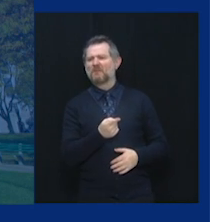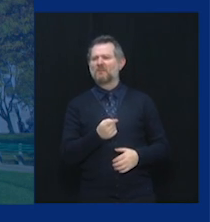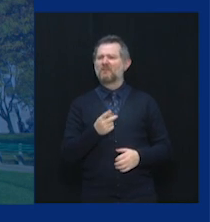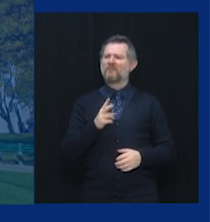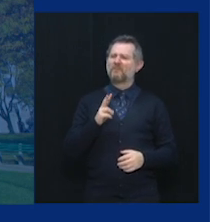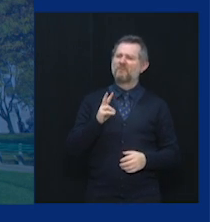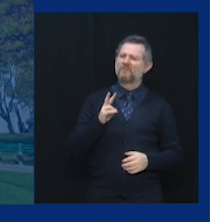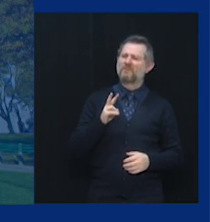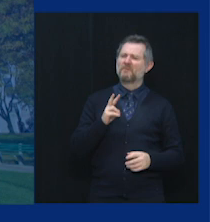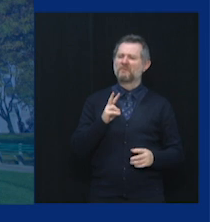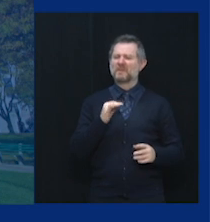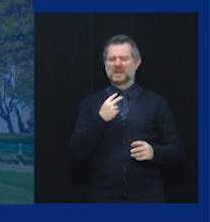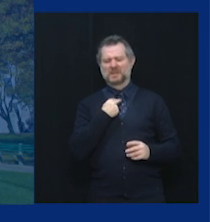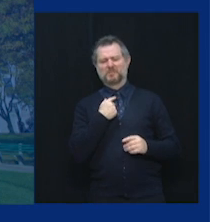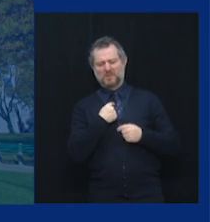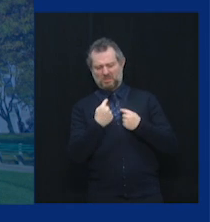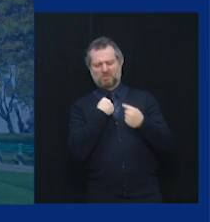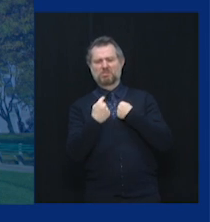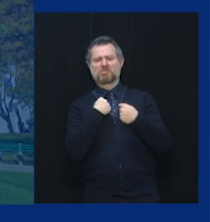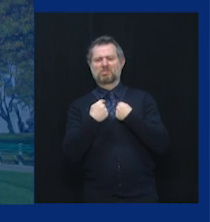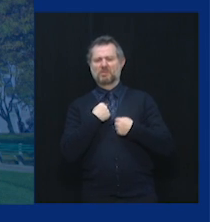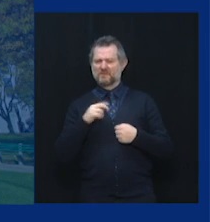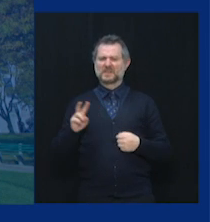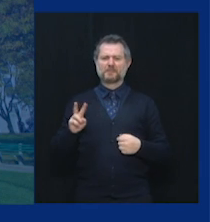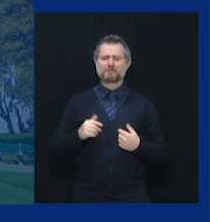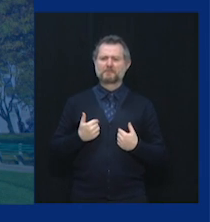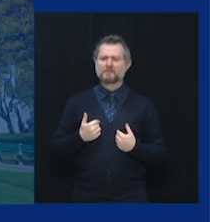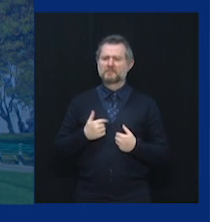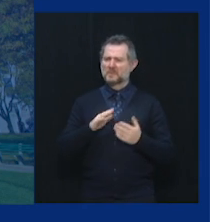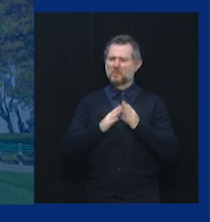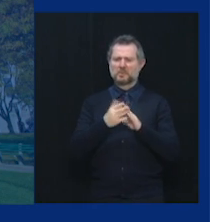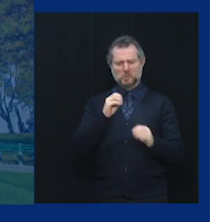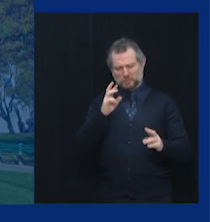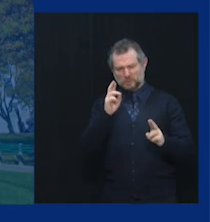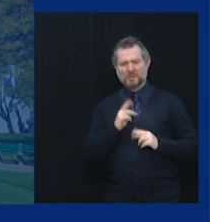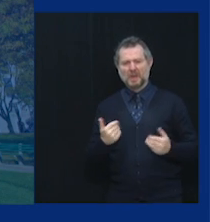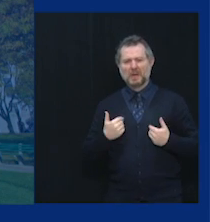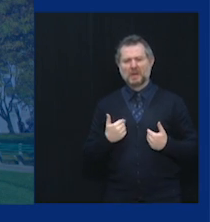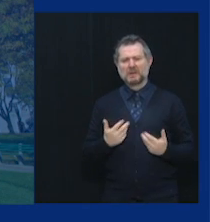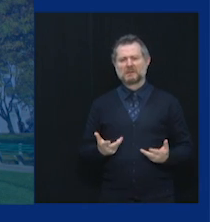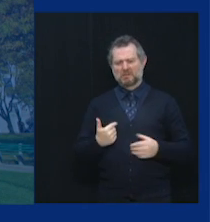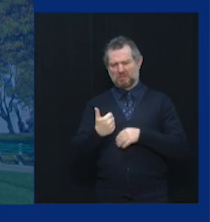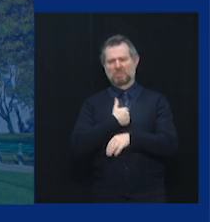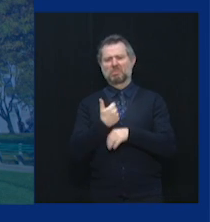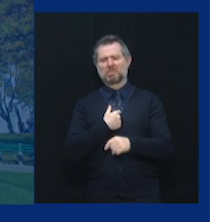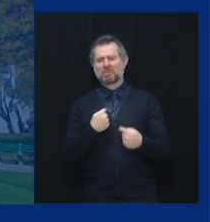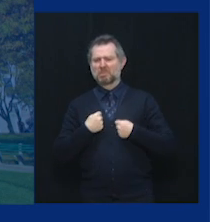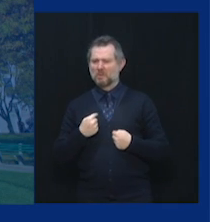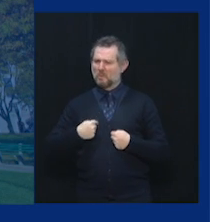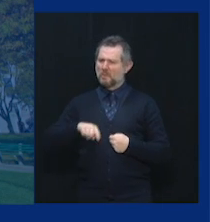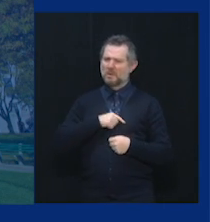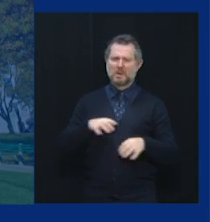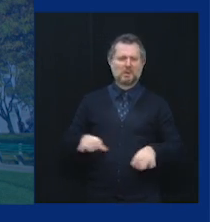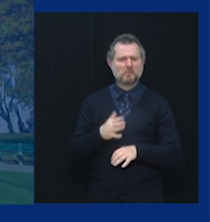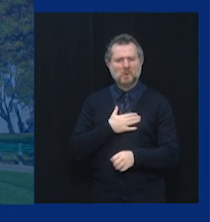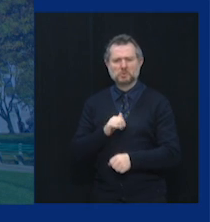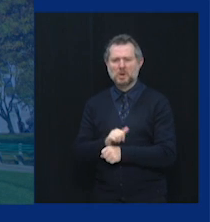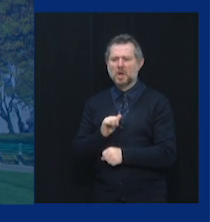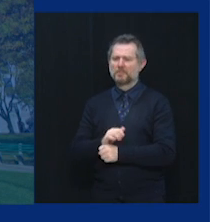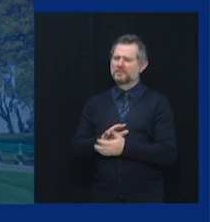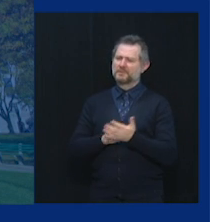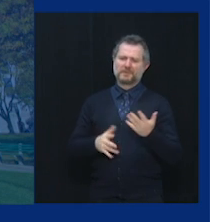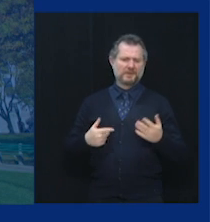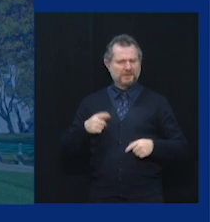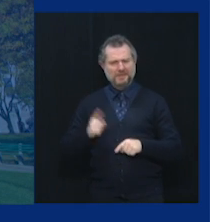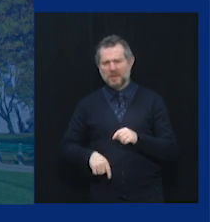that the community disrespects them, they feel that they are the scapegoat, they feel that they can't do their job, and if they can't do